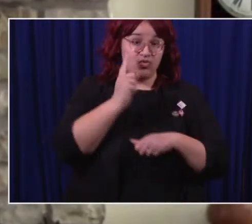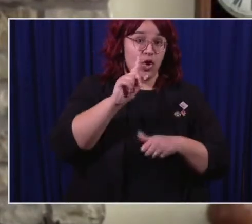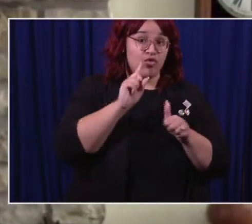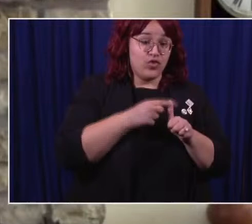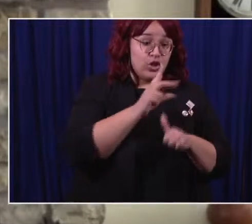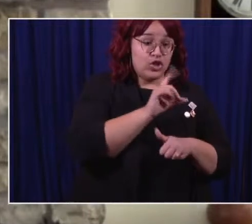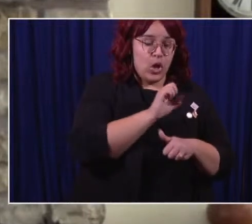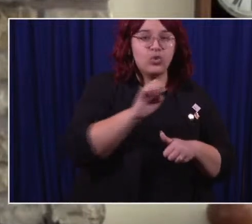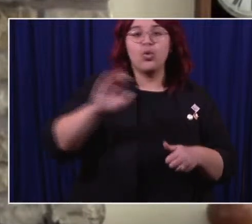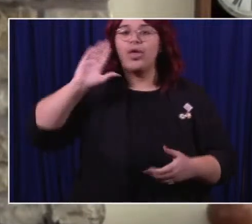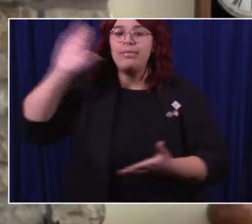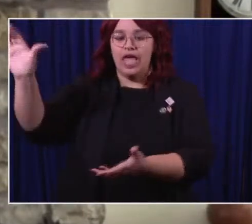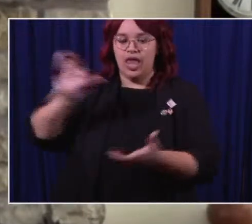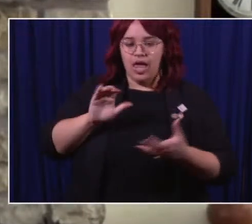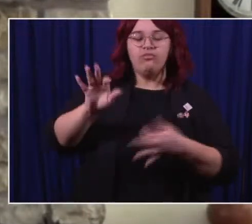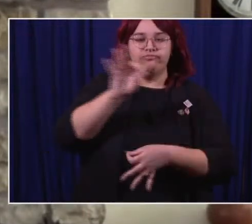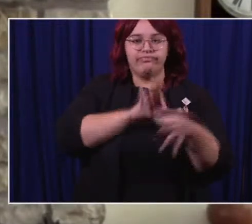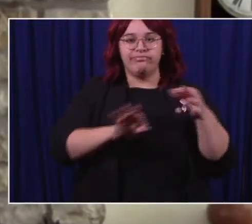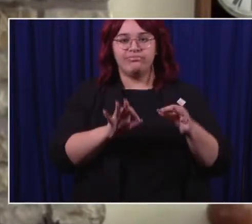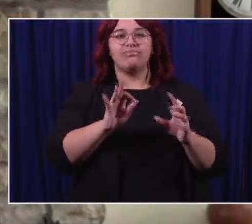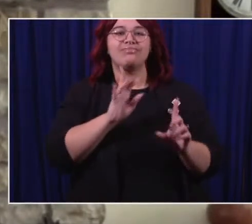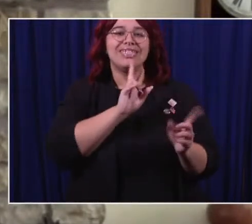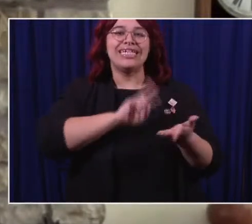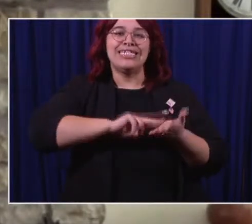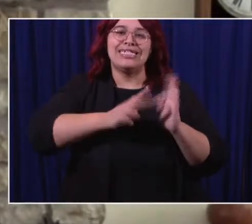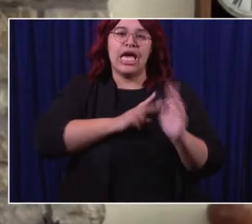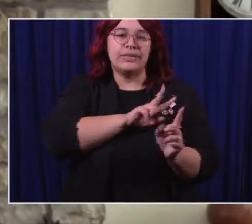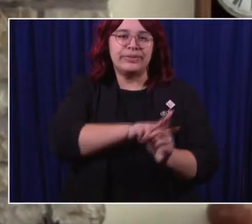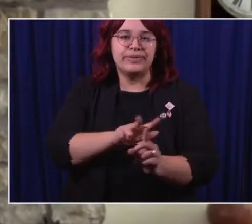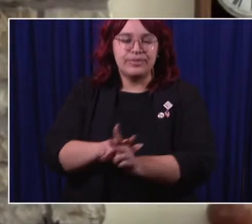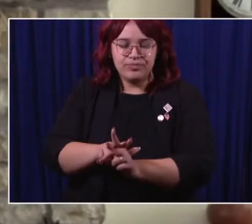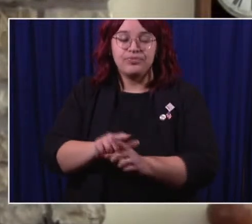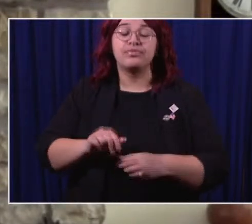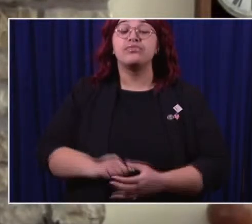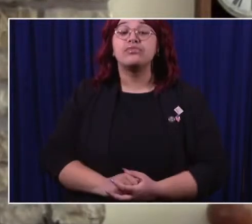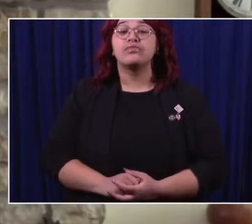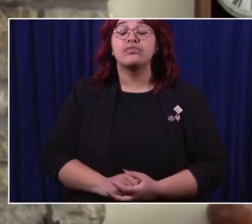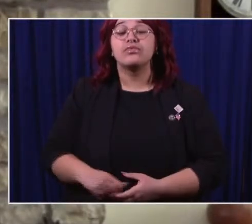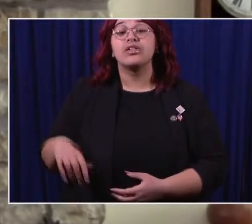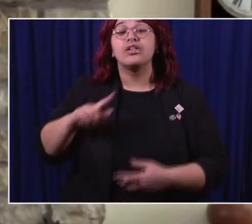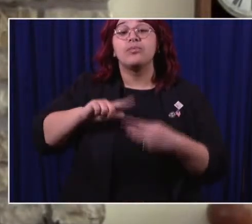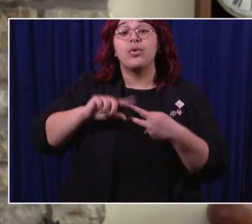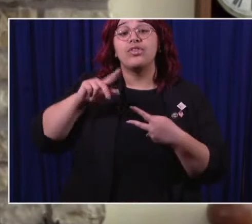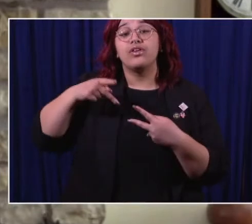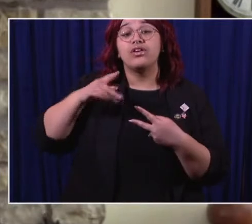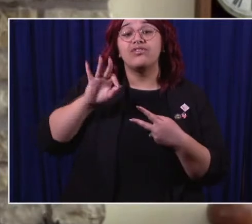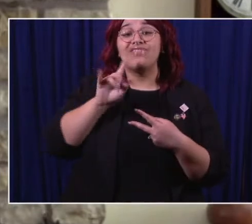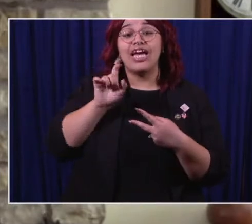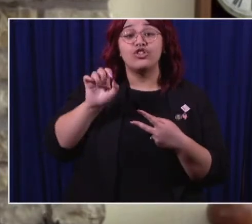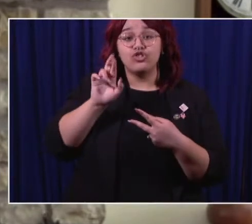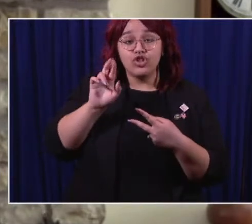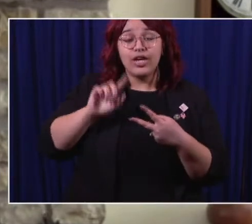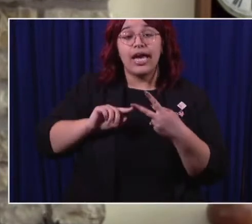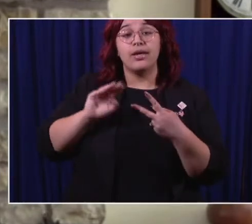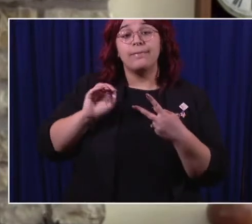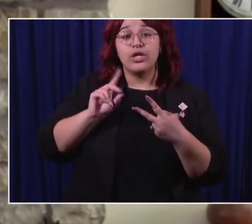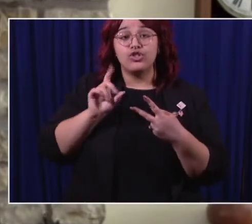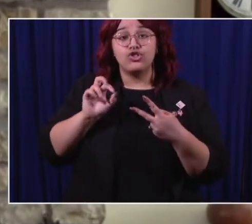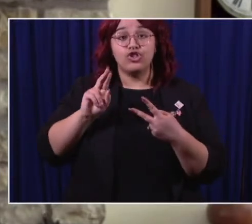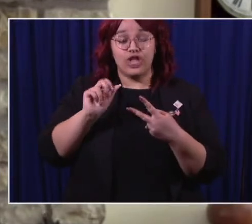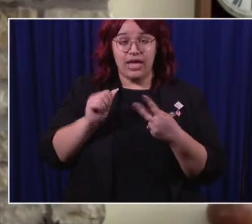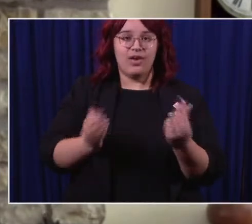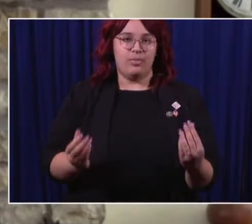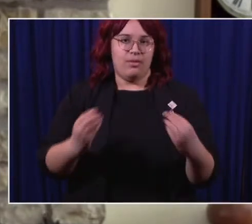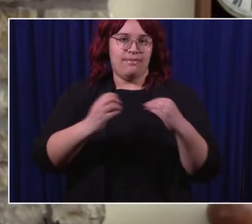week. Additional delayed shipments of Pfizer and Moderna will arrive between today